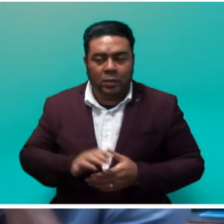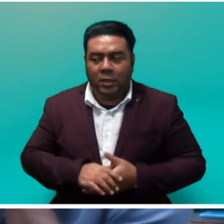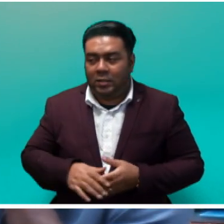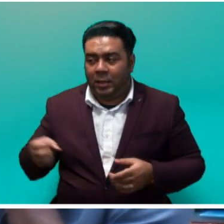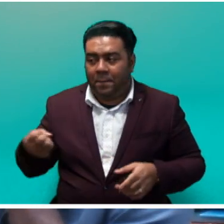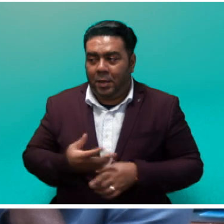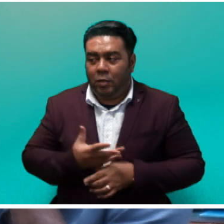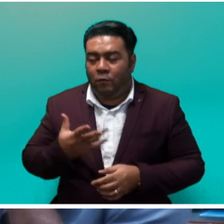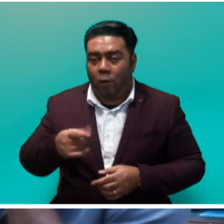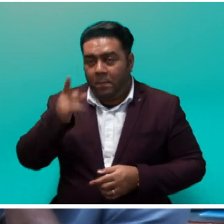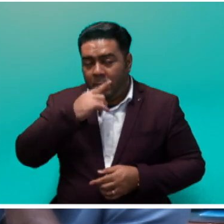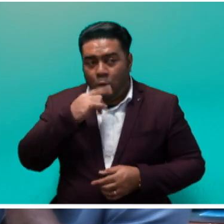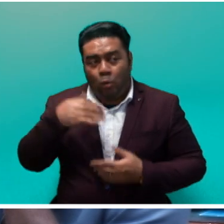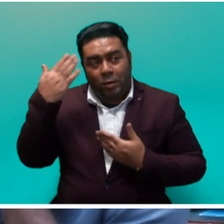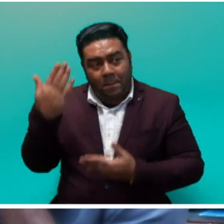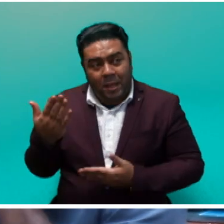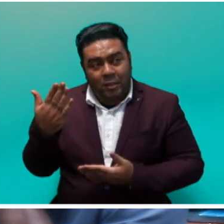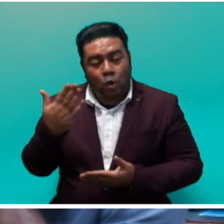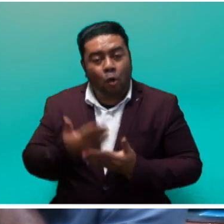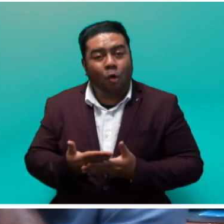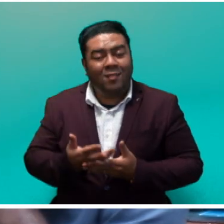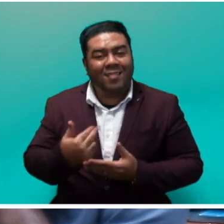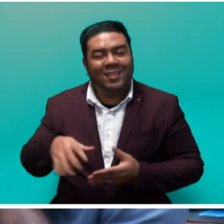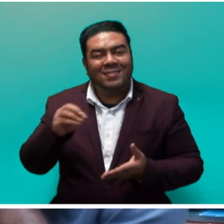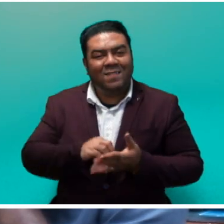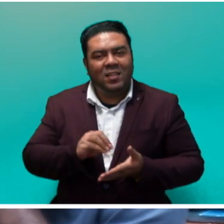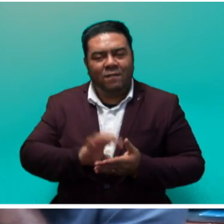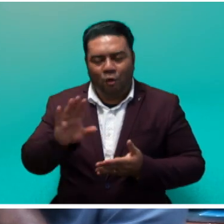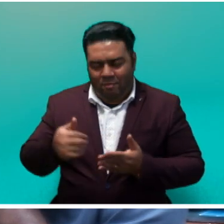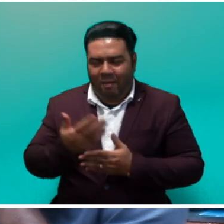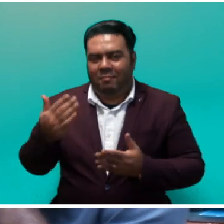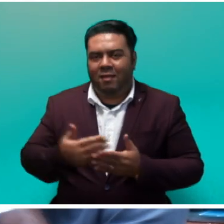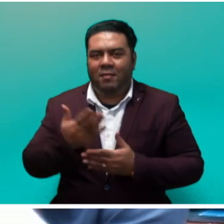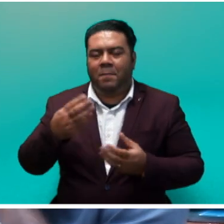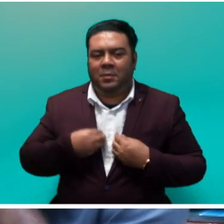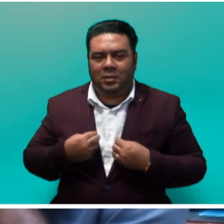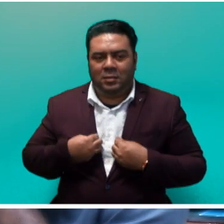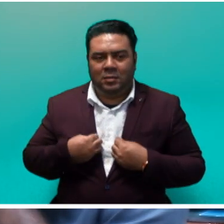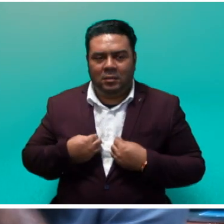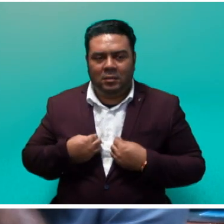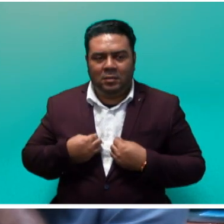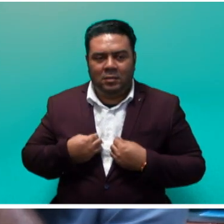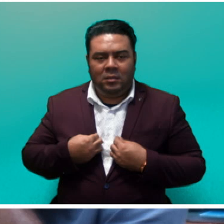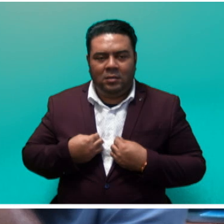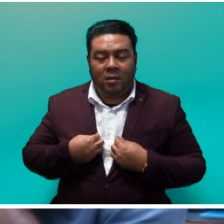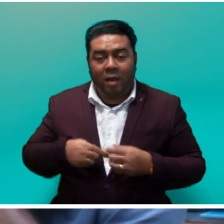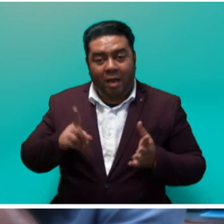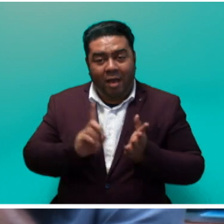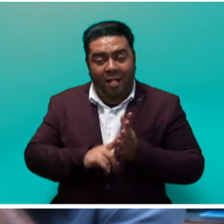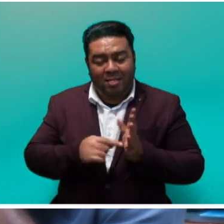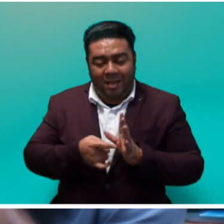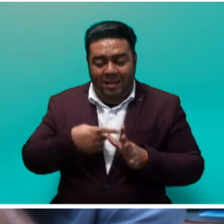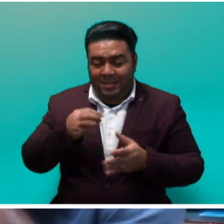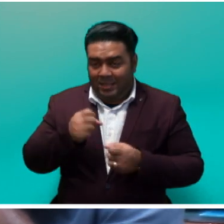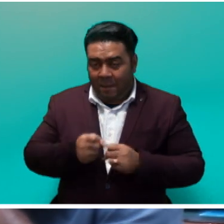impact, particularly those who depend on these services for their daily businesses. The LTA system is no exception.